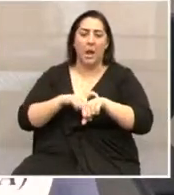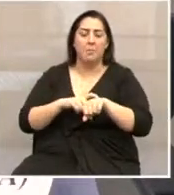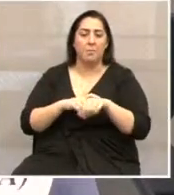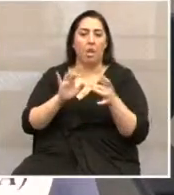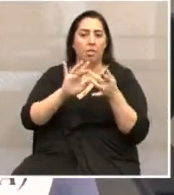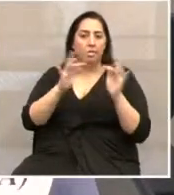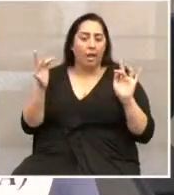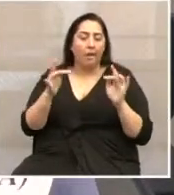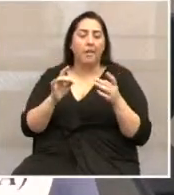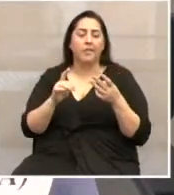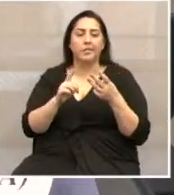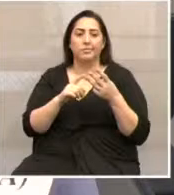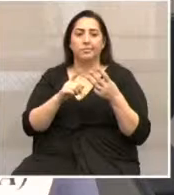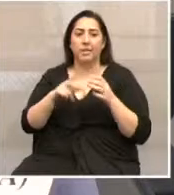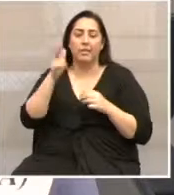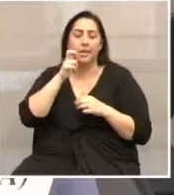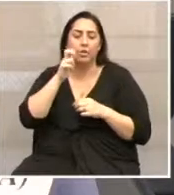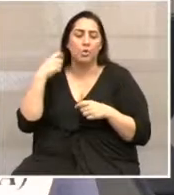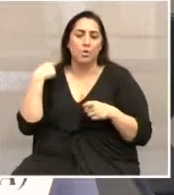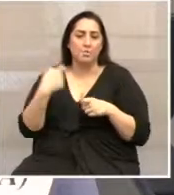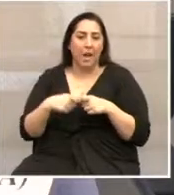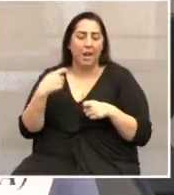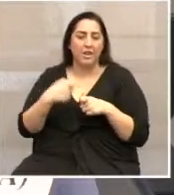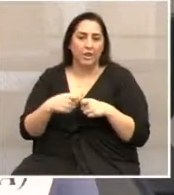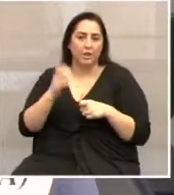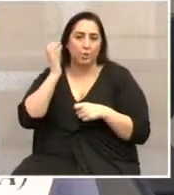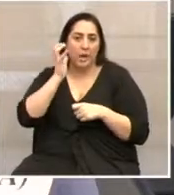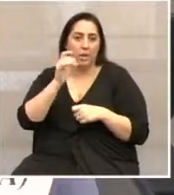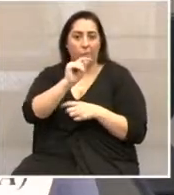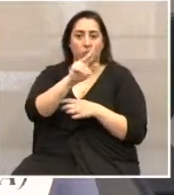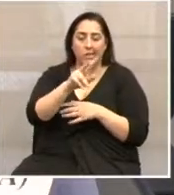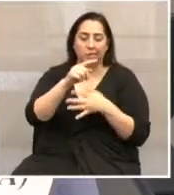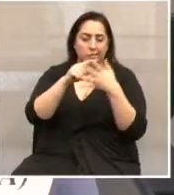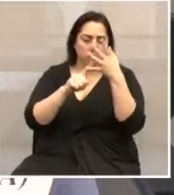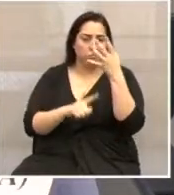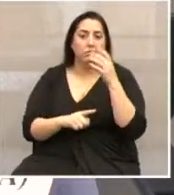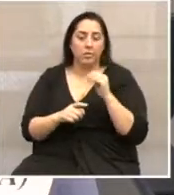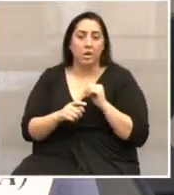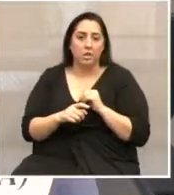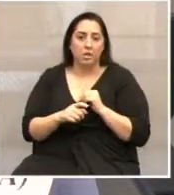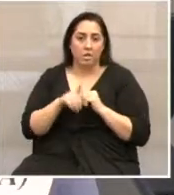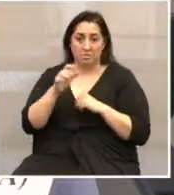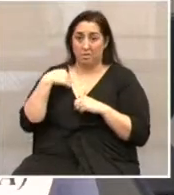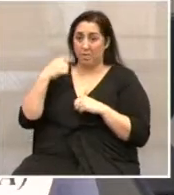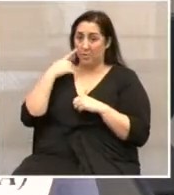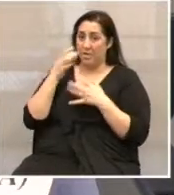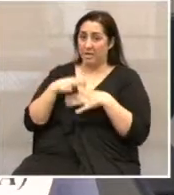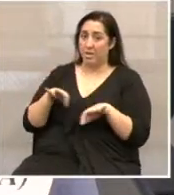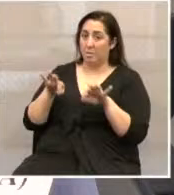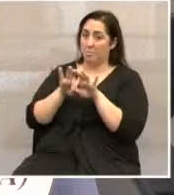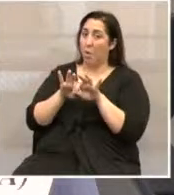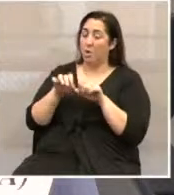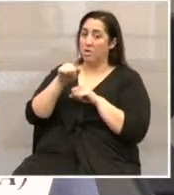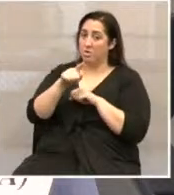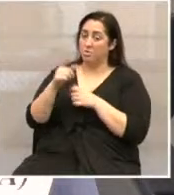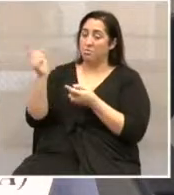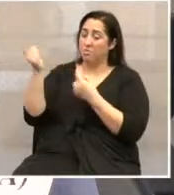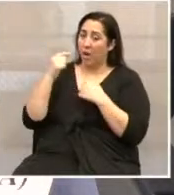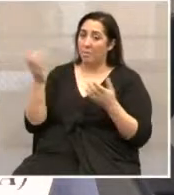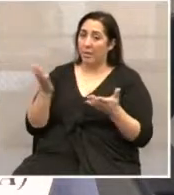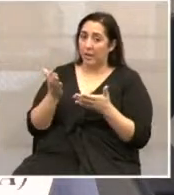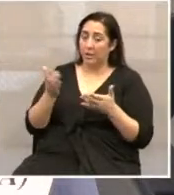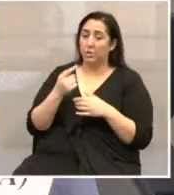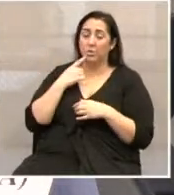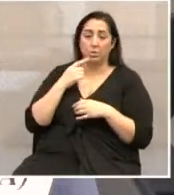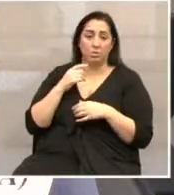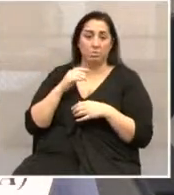language that's why I think it's so critical that you came down here and was willing to hold this roundtable here,